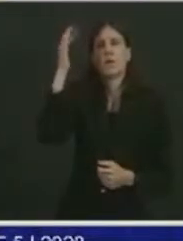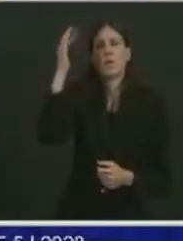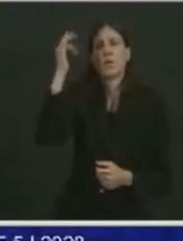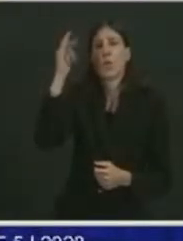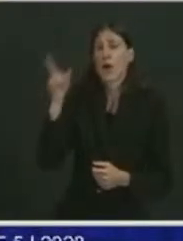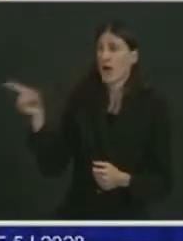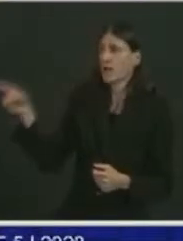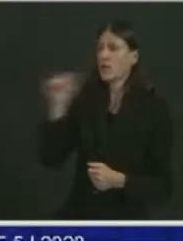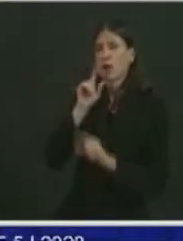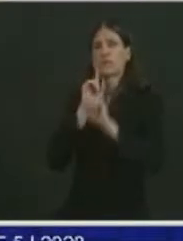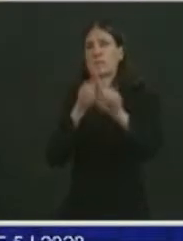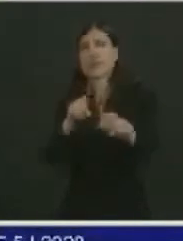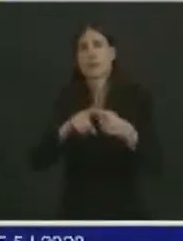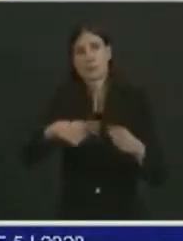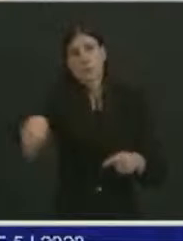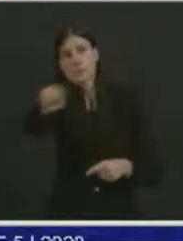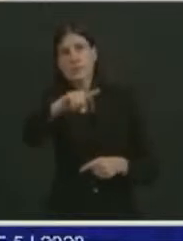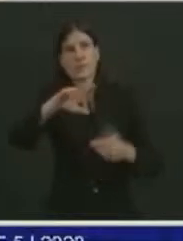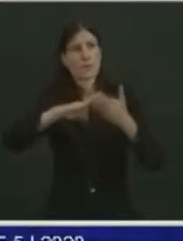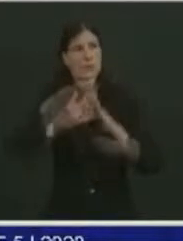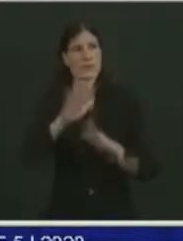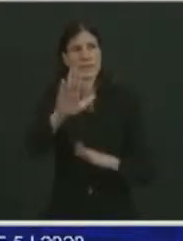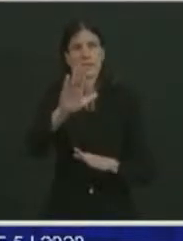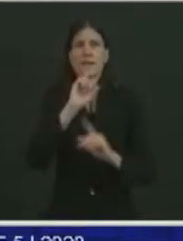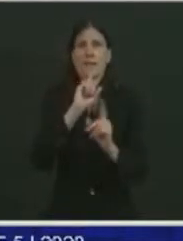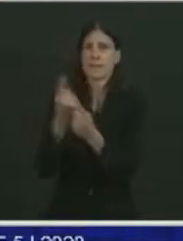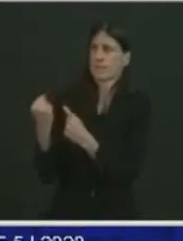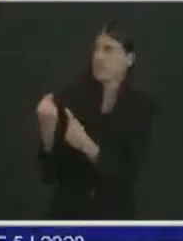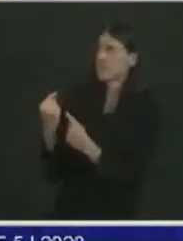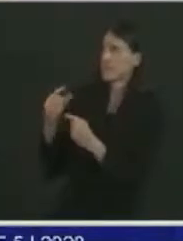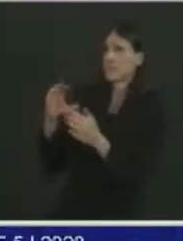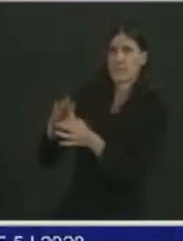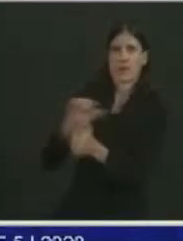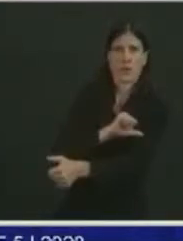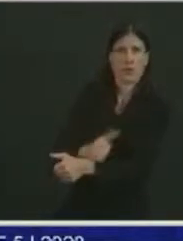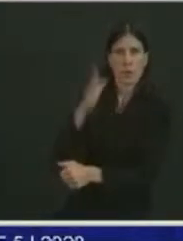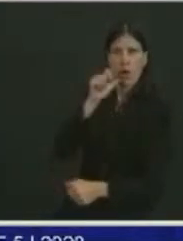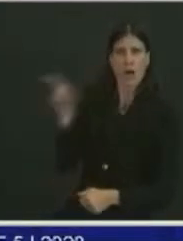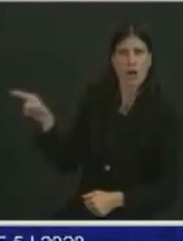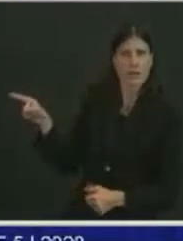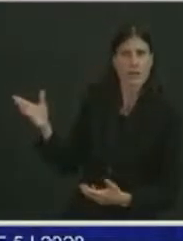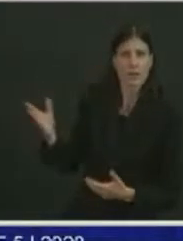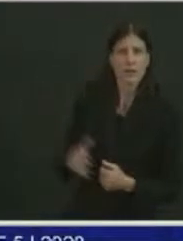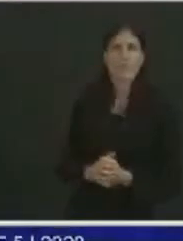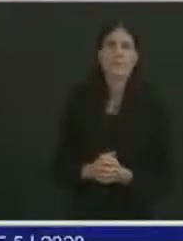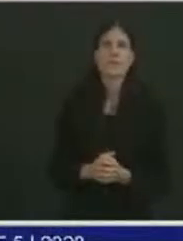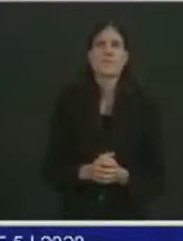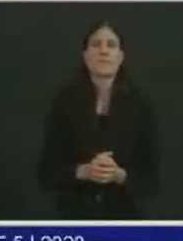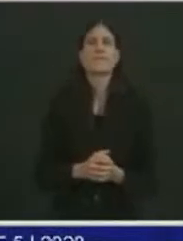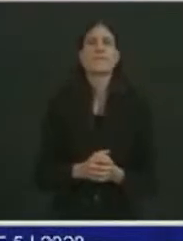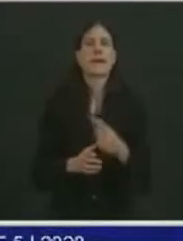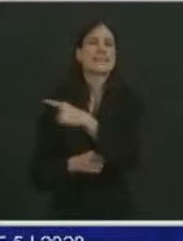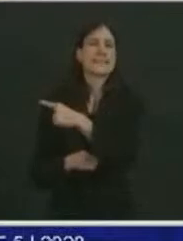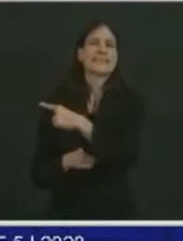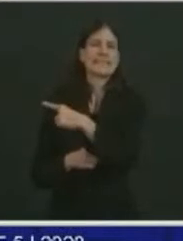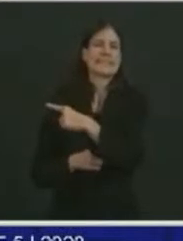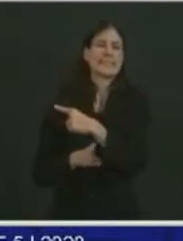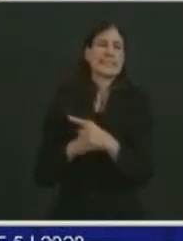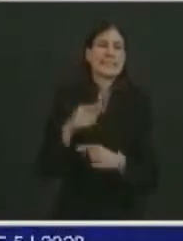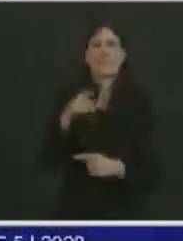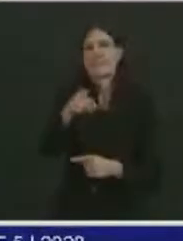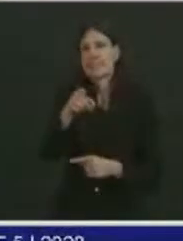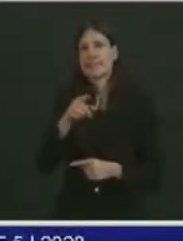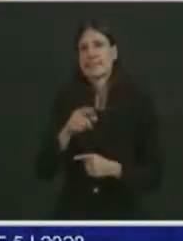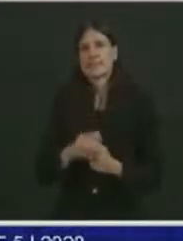That executive order is not yet expired. I think that expires in a couple of weeks, so I'll deal with it at that